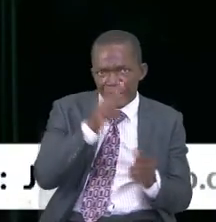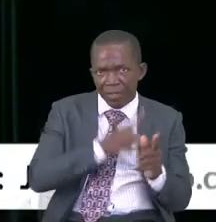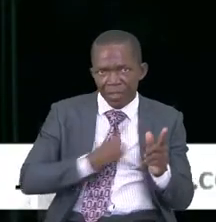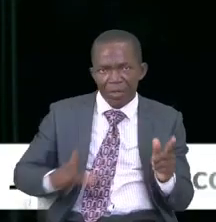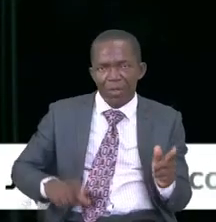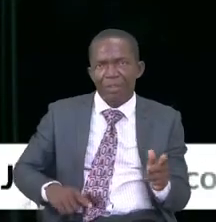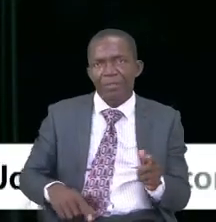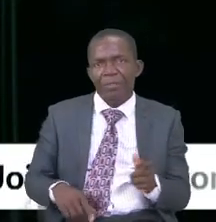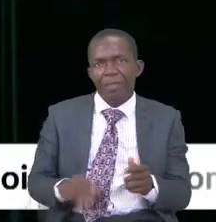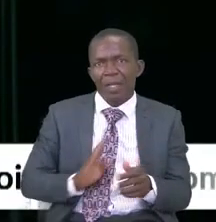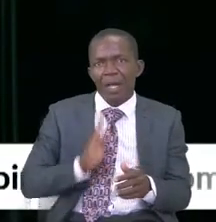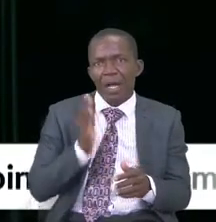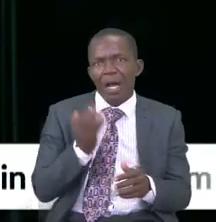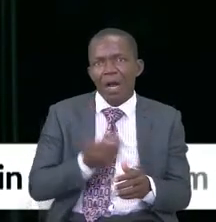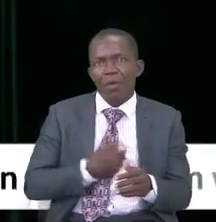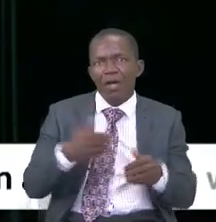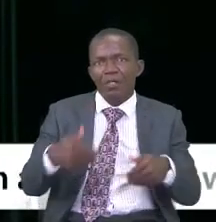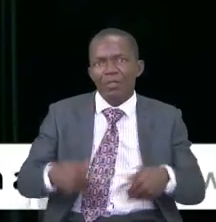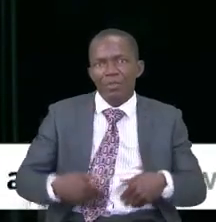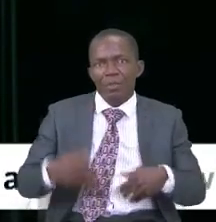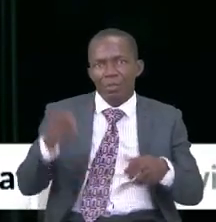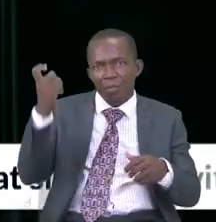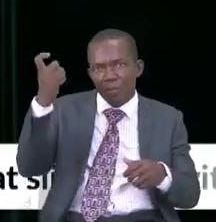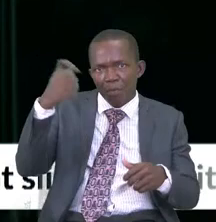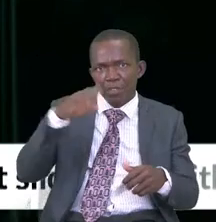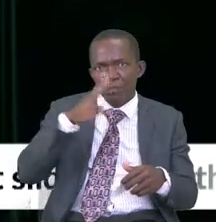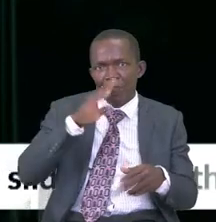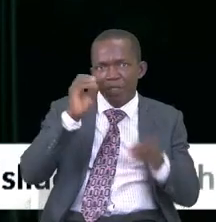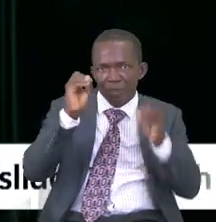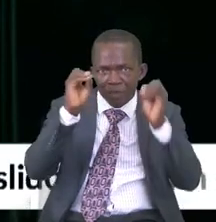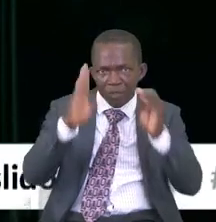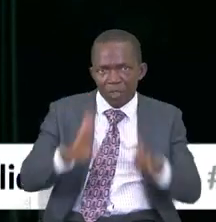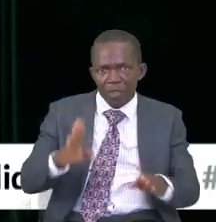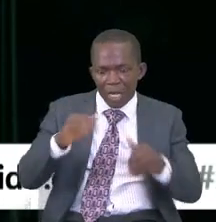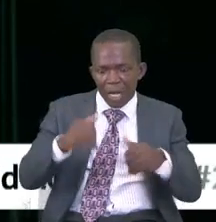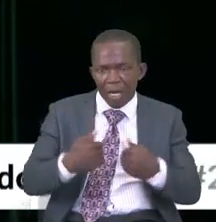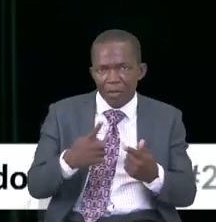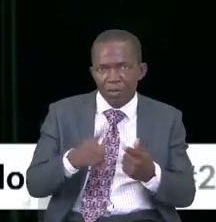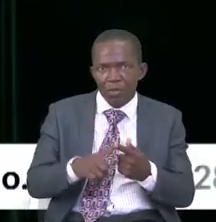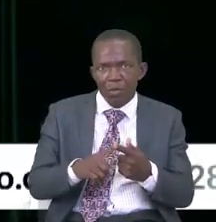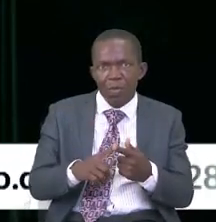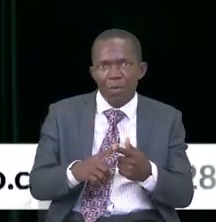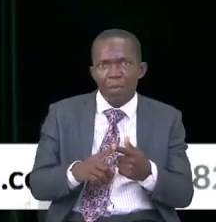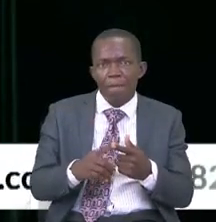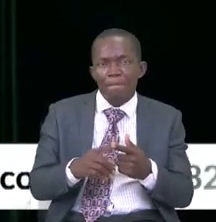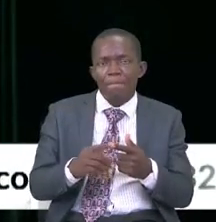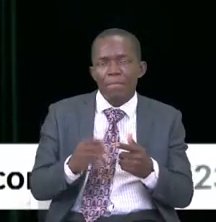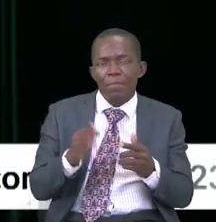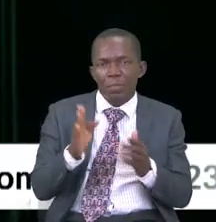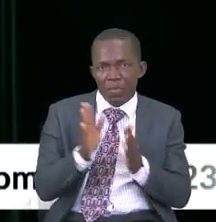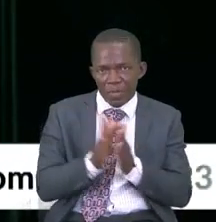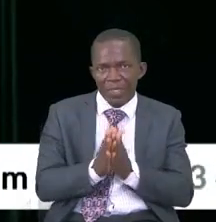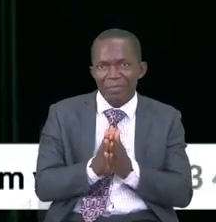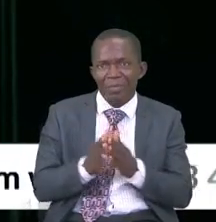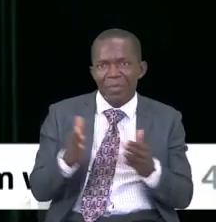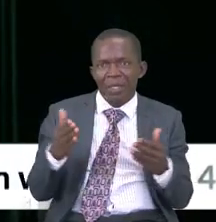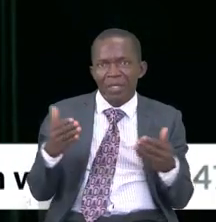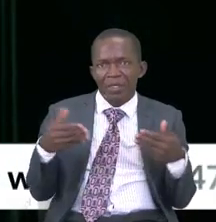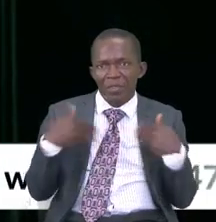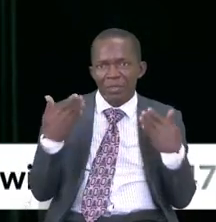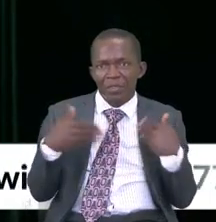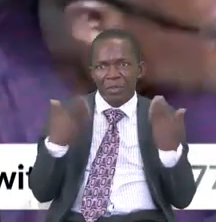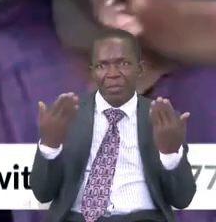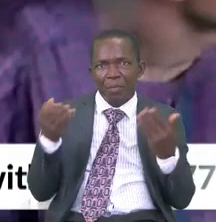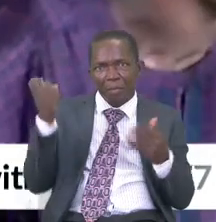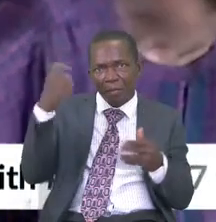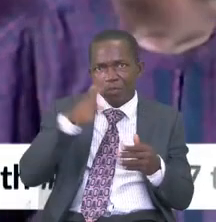our youths, how to pray. We need to organize meetings. We need to organize, allow them to organize their